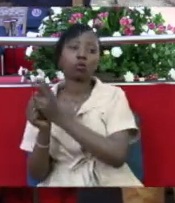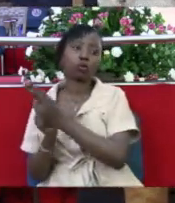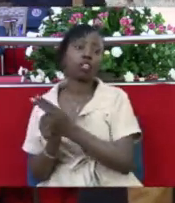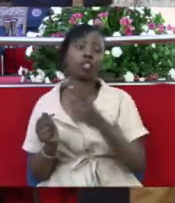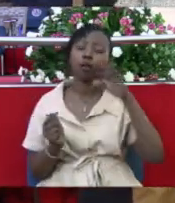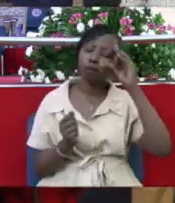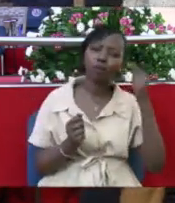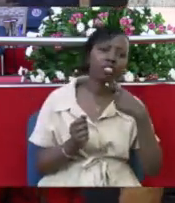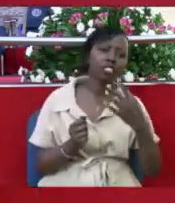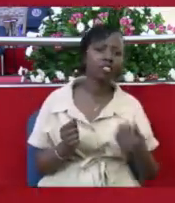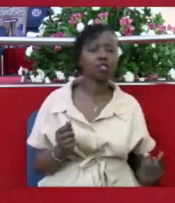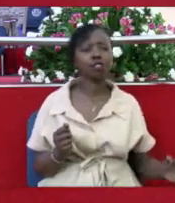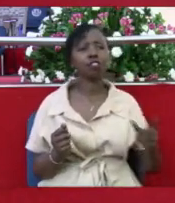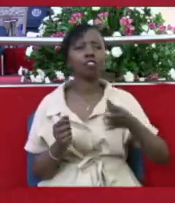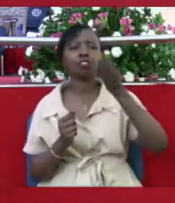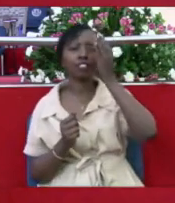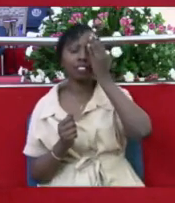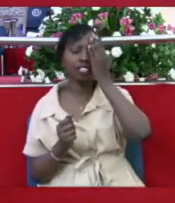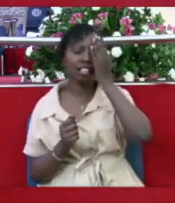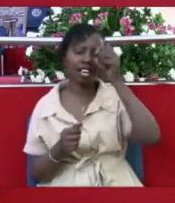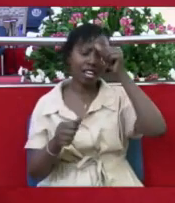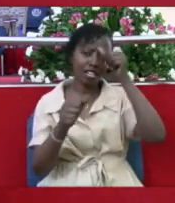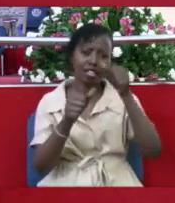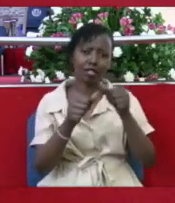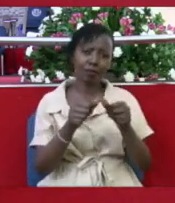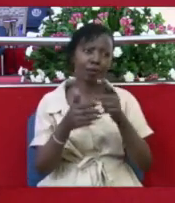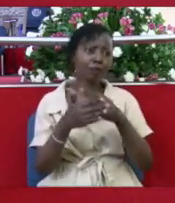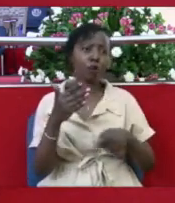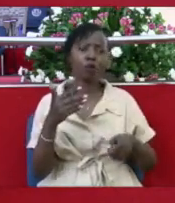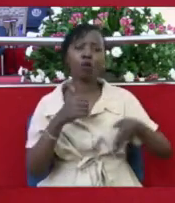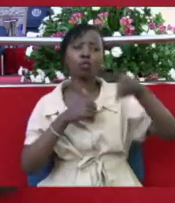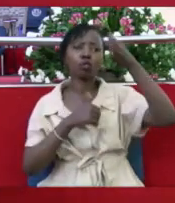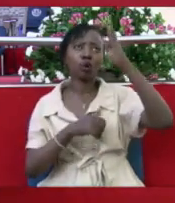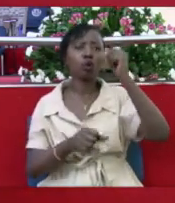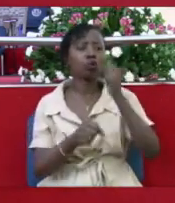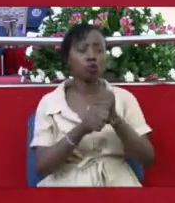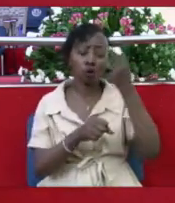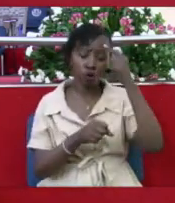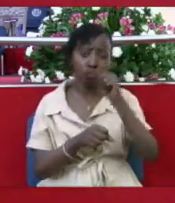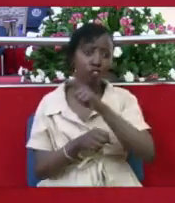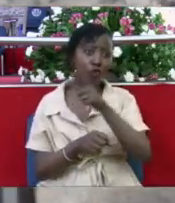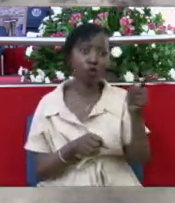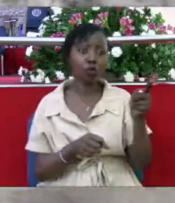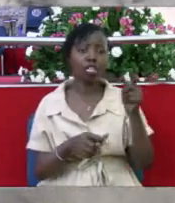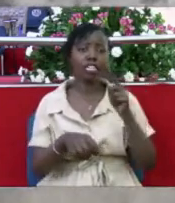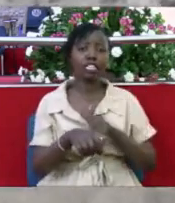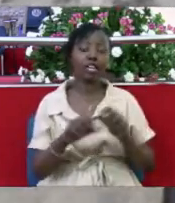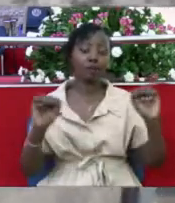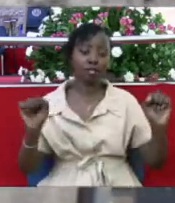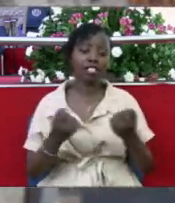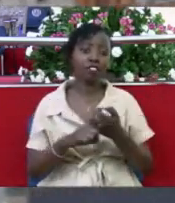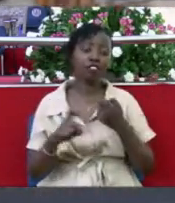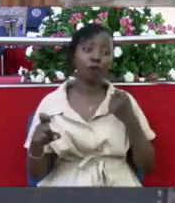of Israel. Ambia wana wa Israeli Musa, remember what God did for you when he saved you out of Egypt. Kumbukeni